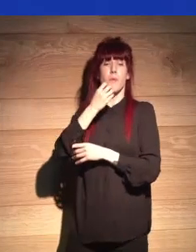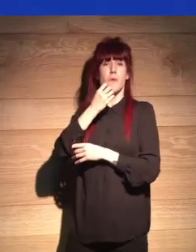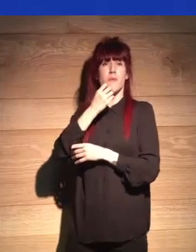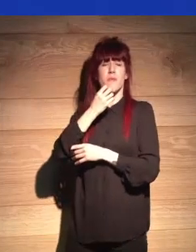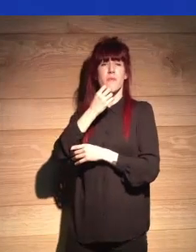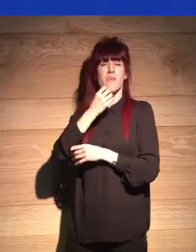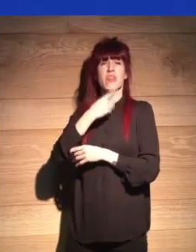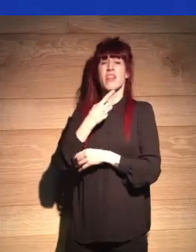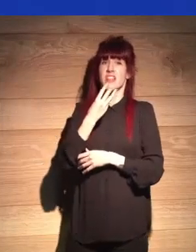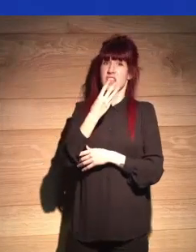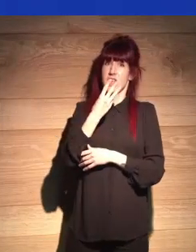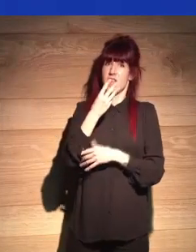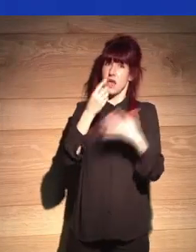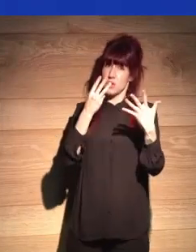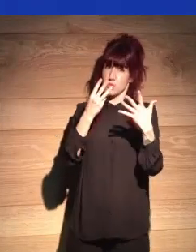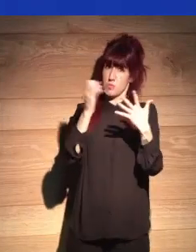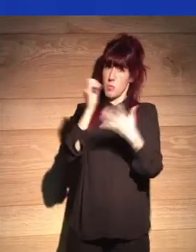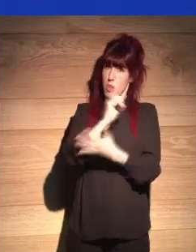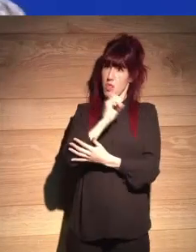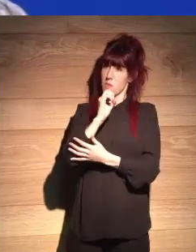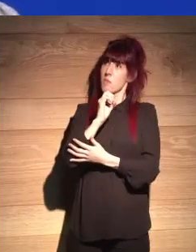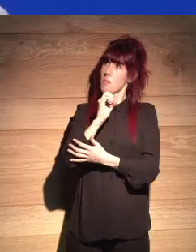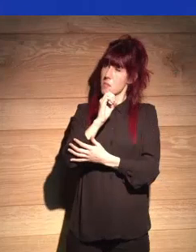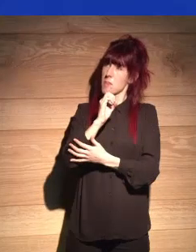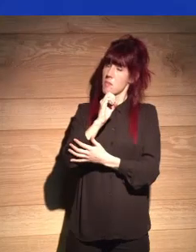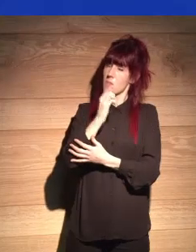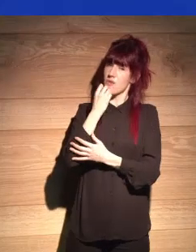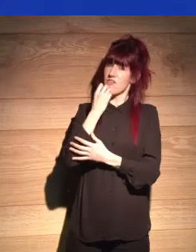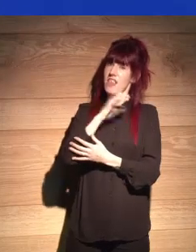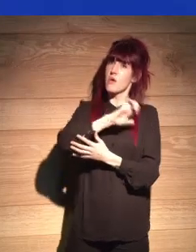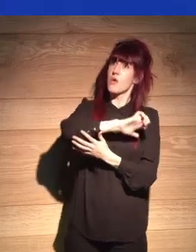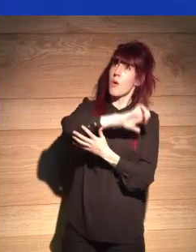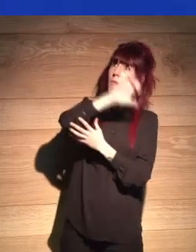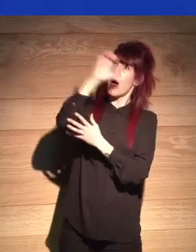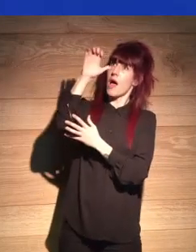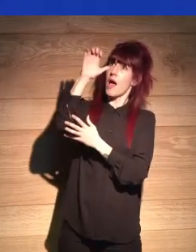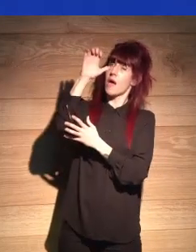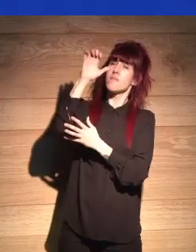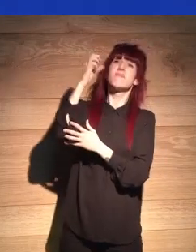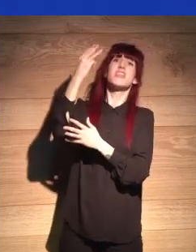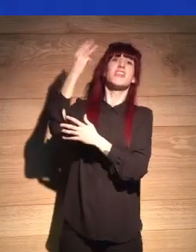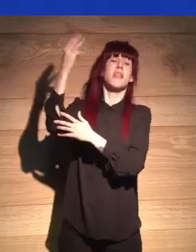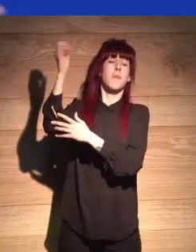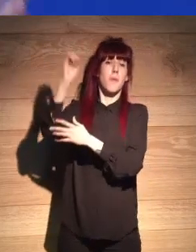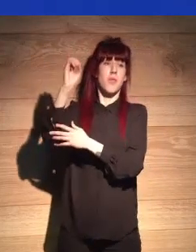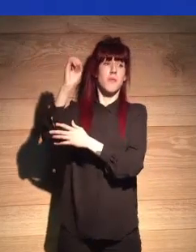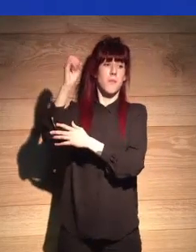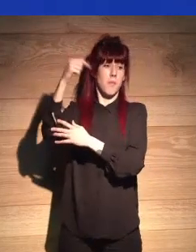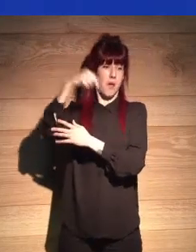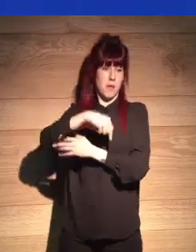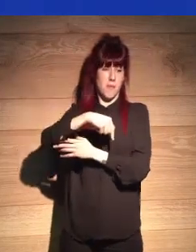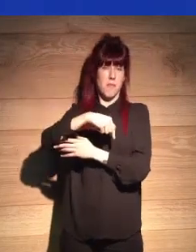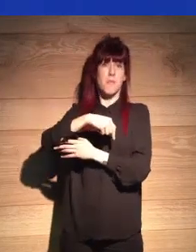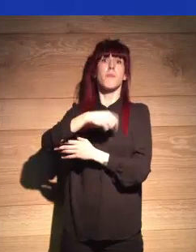In Spain, we are 38%, but in the Europe 27, 33%. And if we